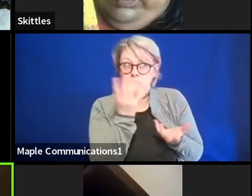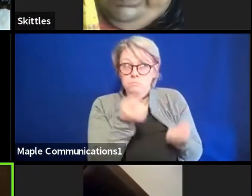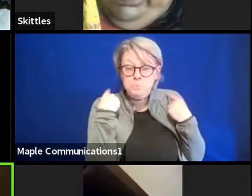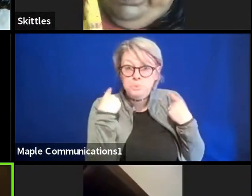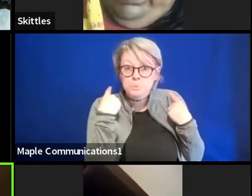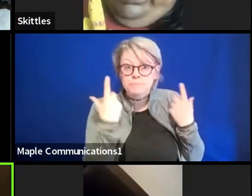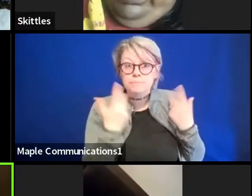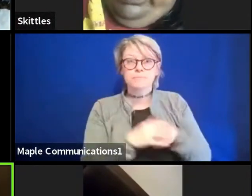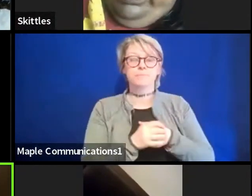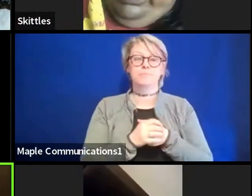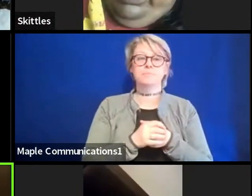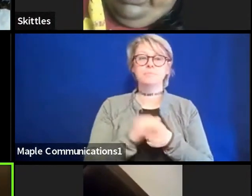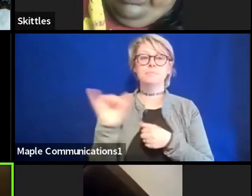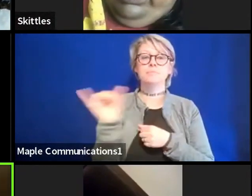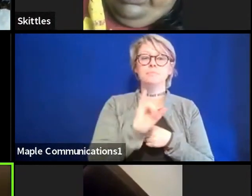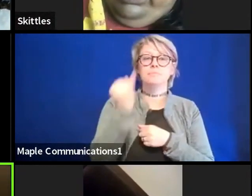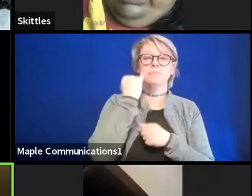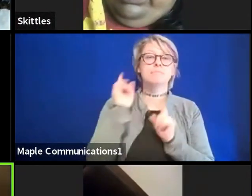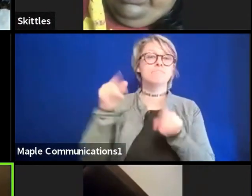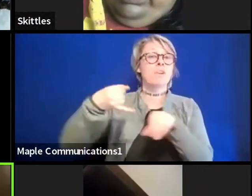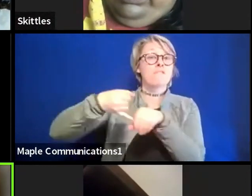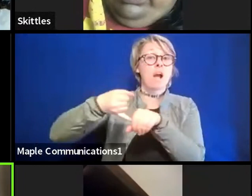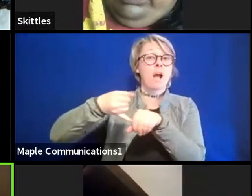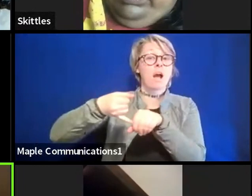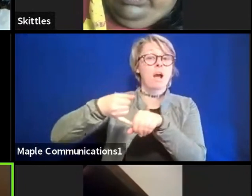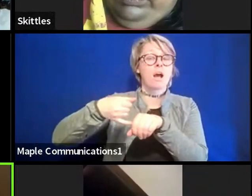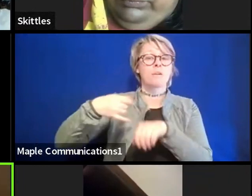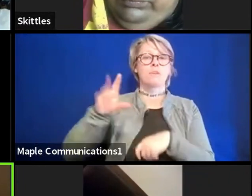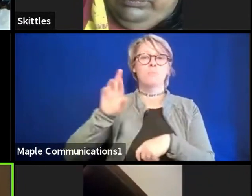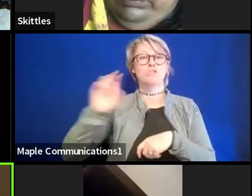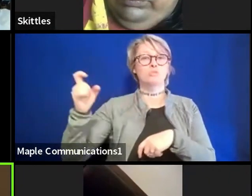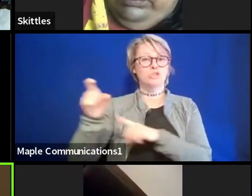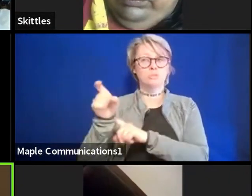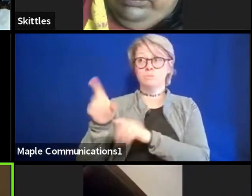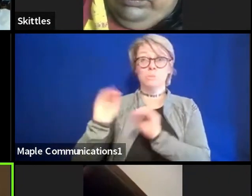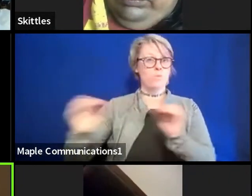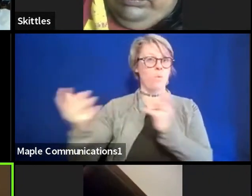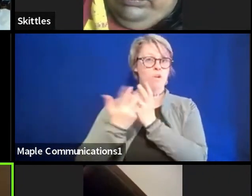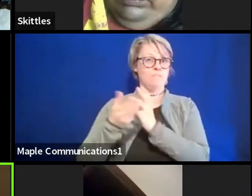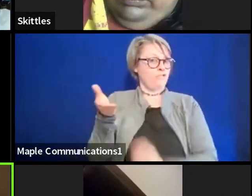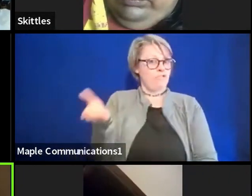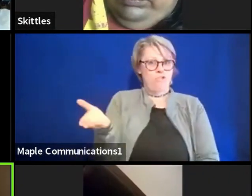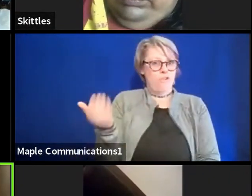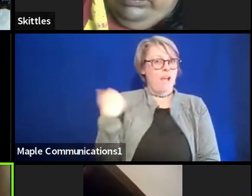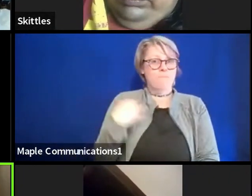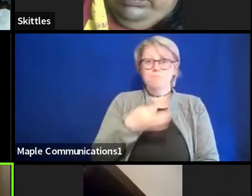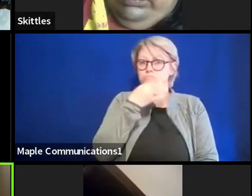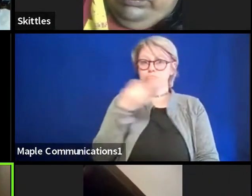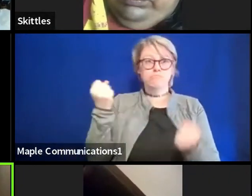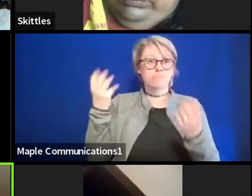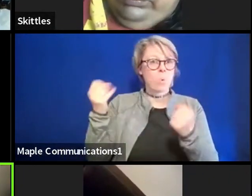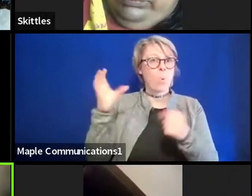the same happens when I go to a pharmacy. There's no accommodations again, such as having